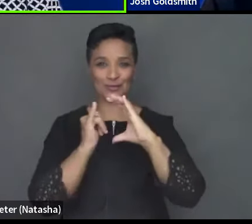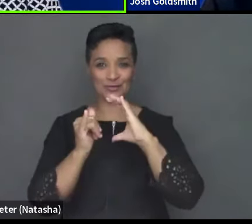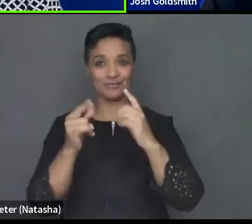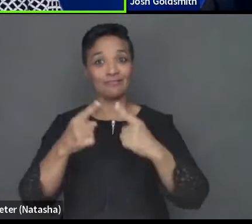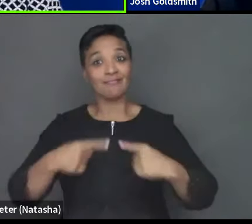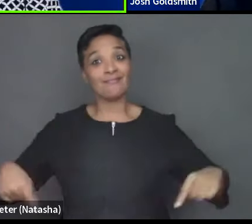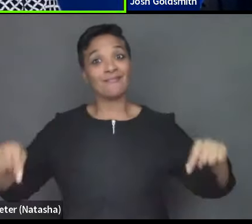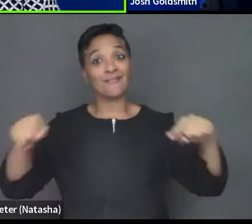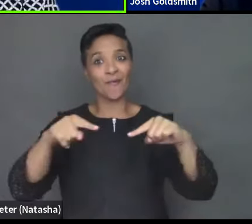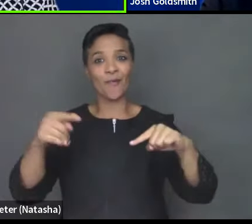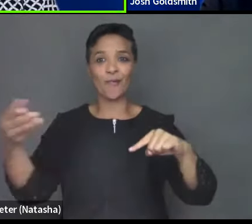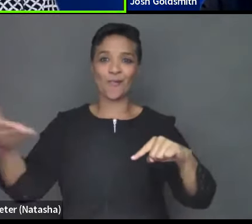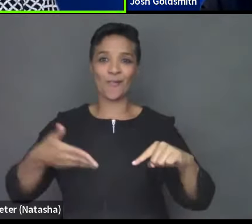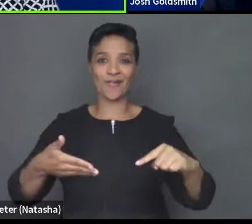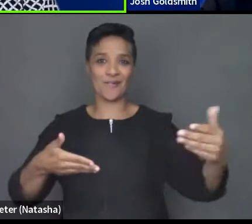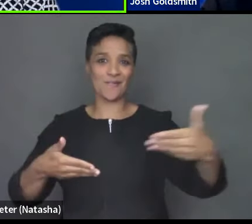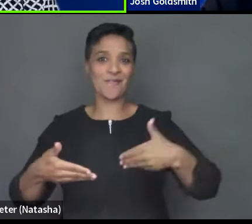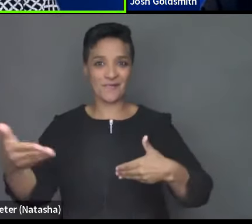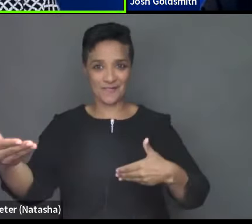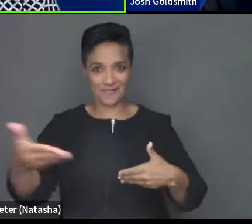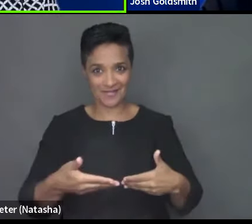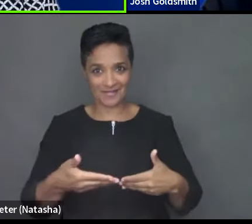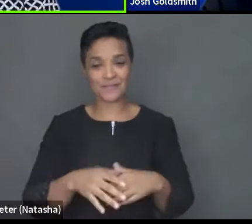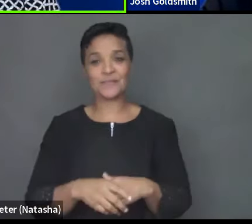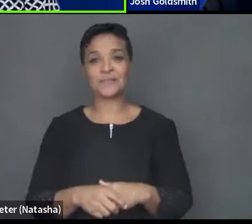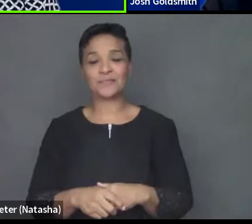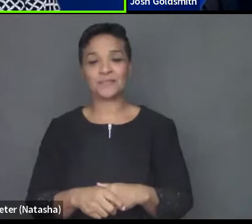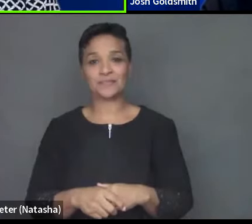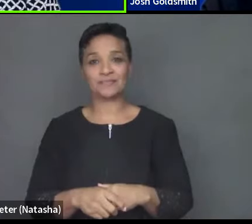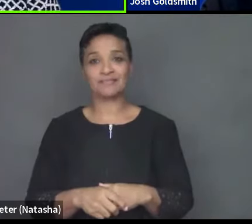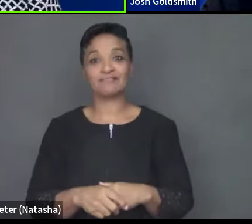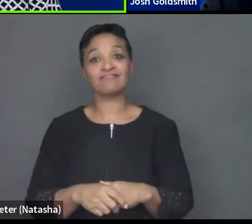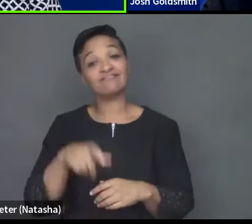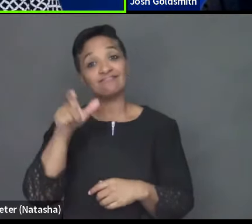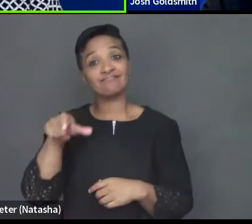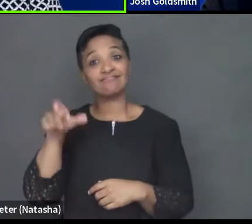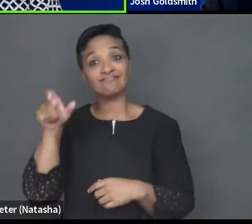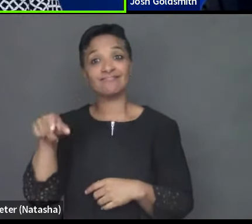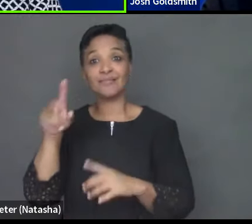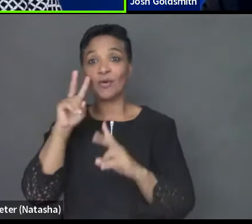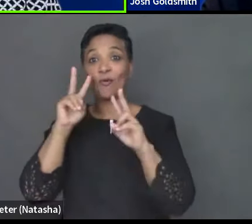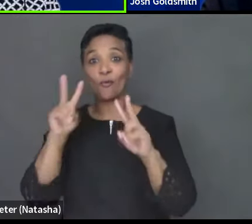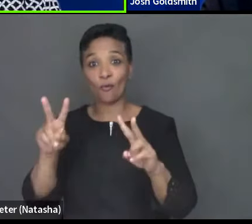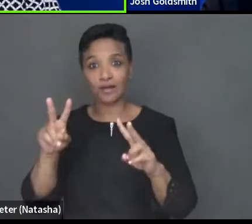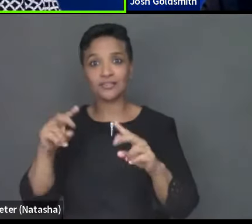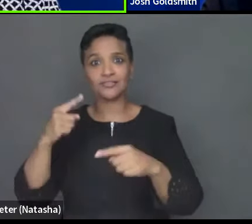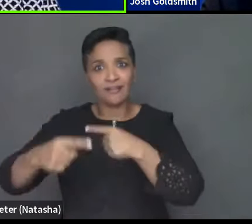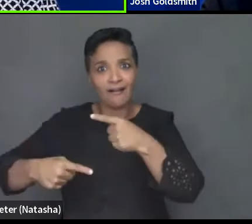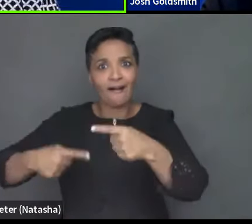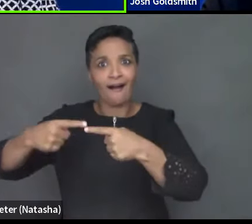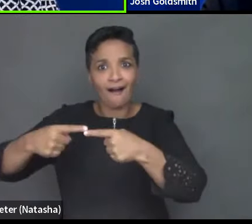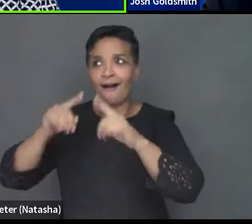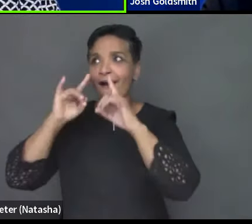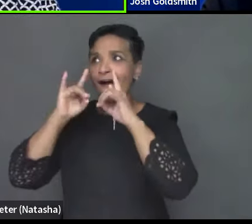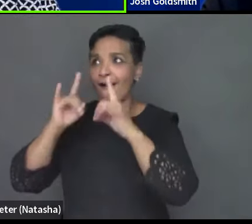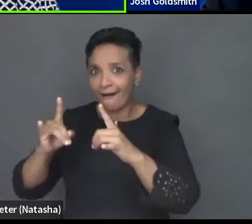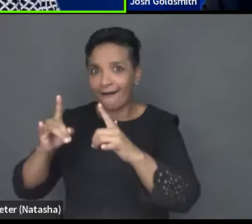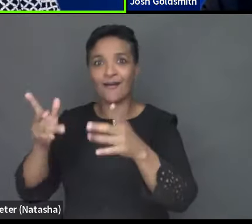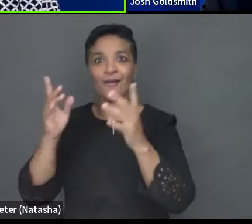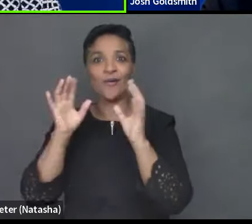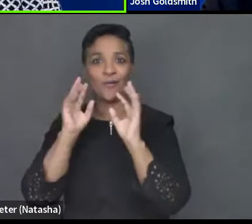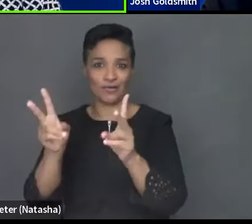here live today, and we also want to welcome viewers who are watching the replay. We have interpreting